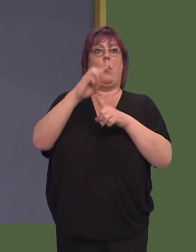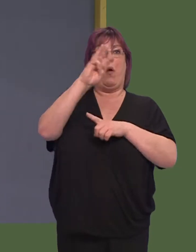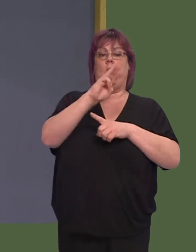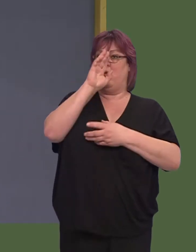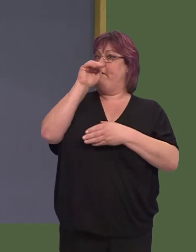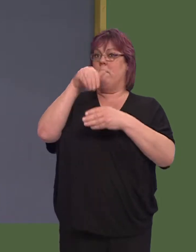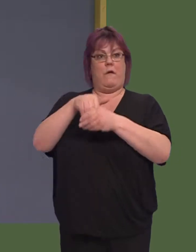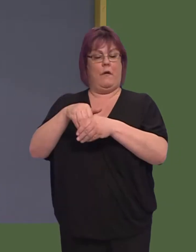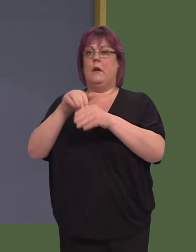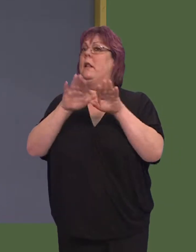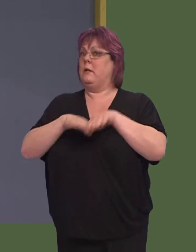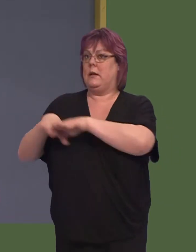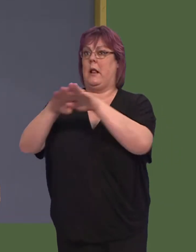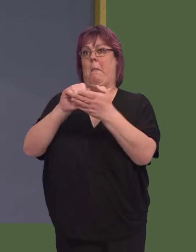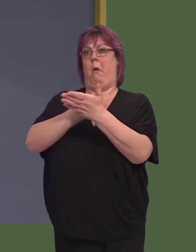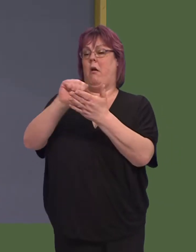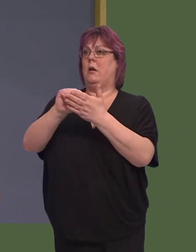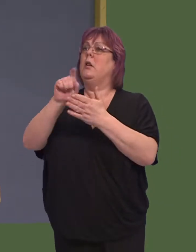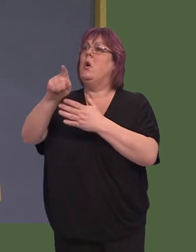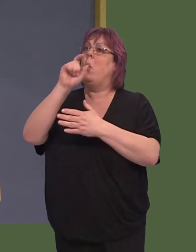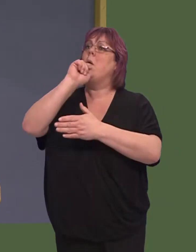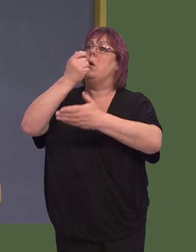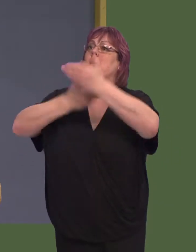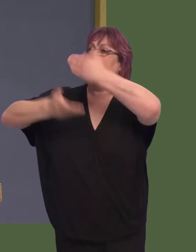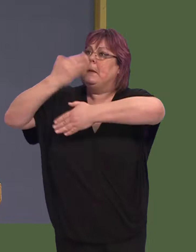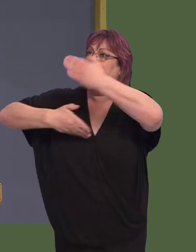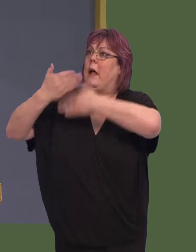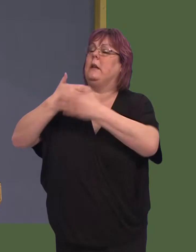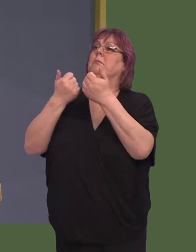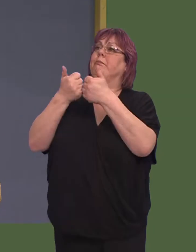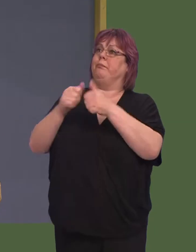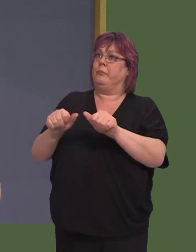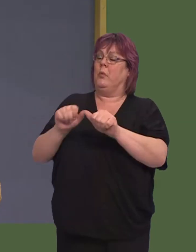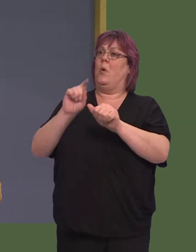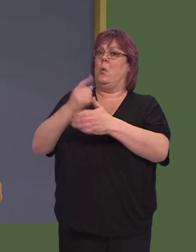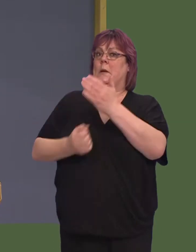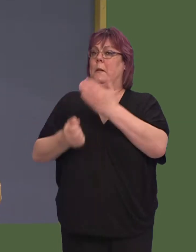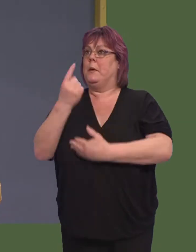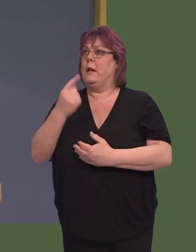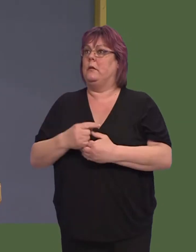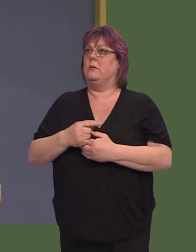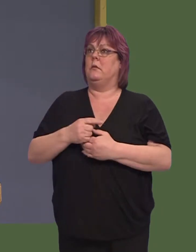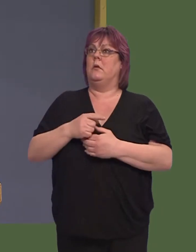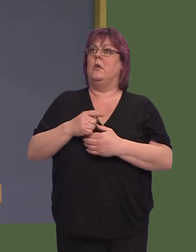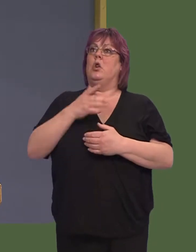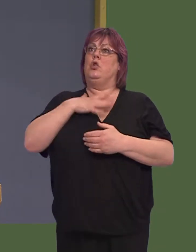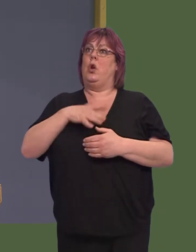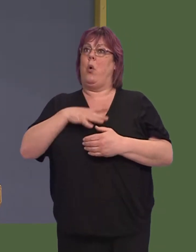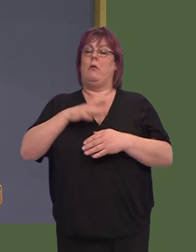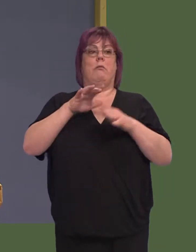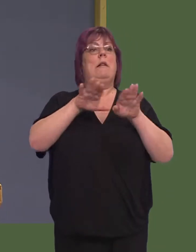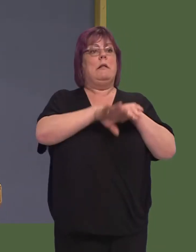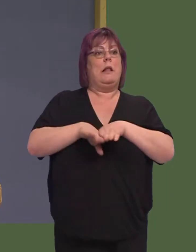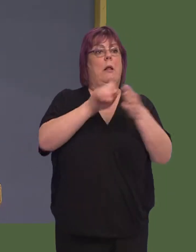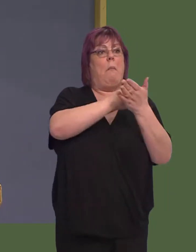market. Will you now, finally, outline your government's position? Single market membership or full